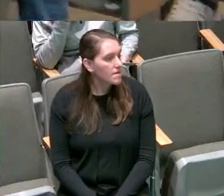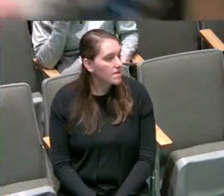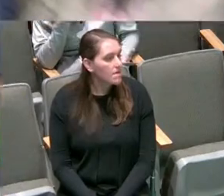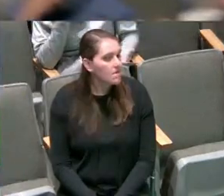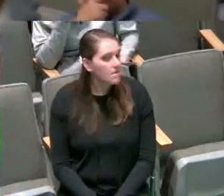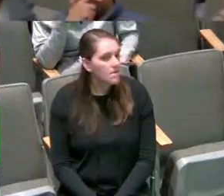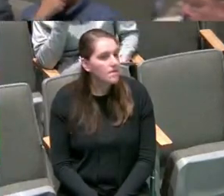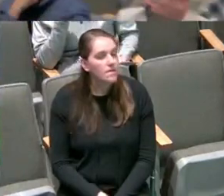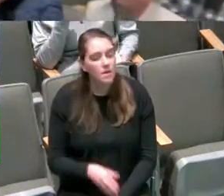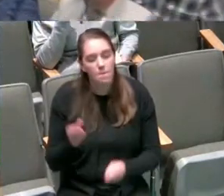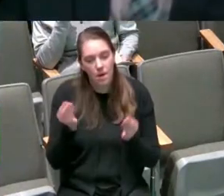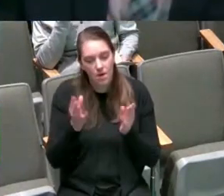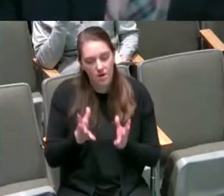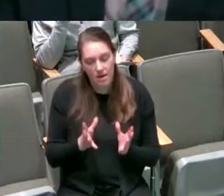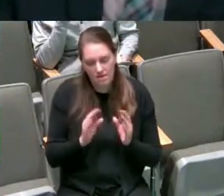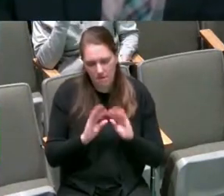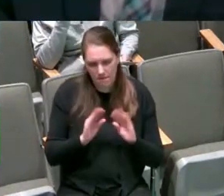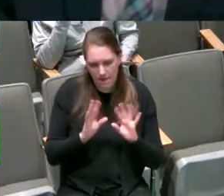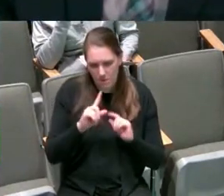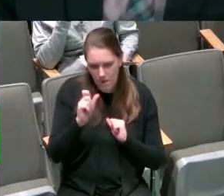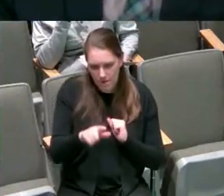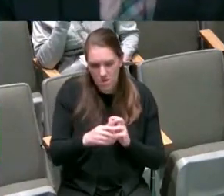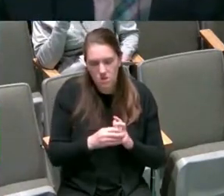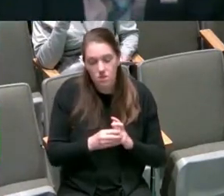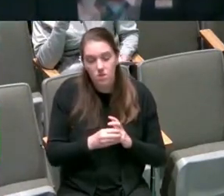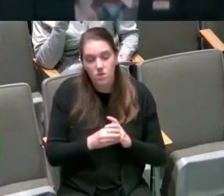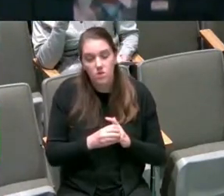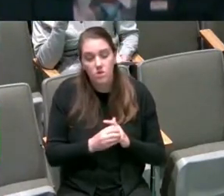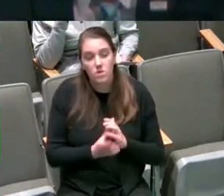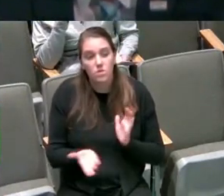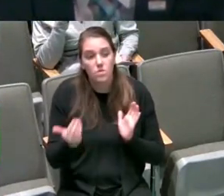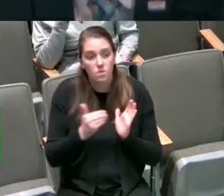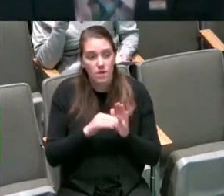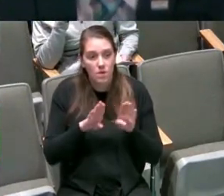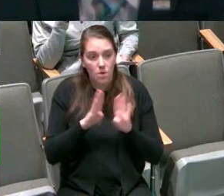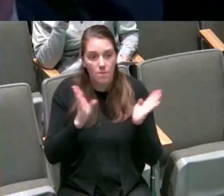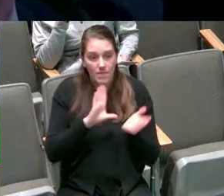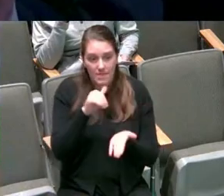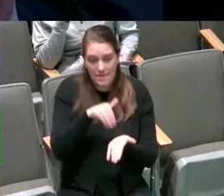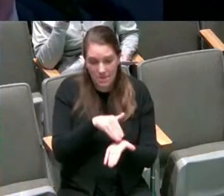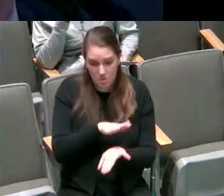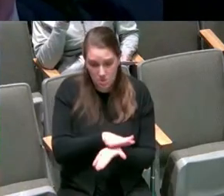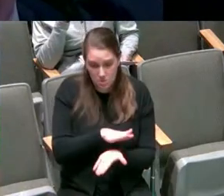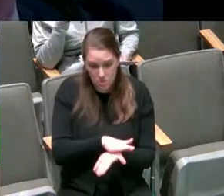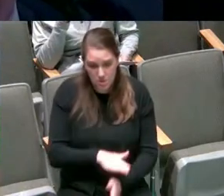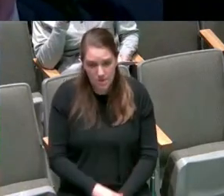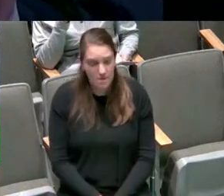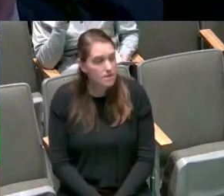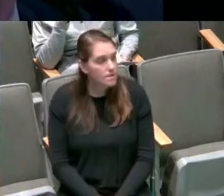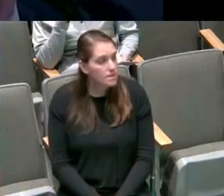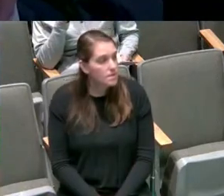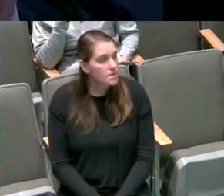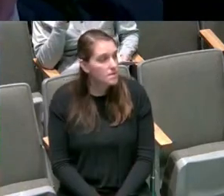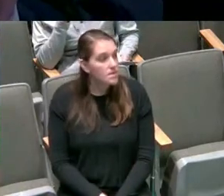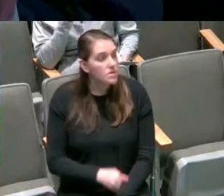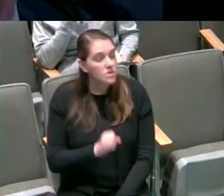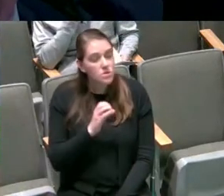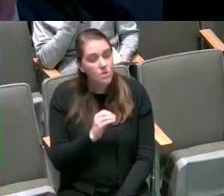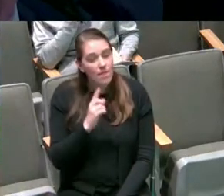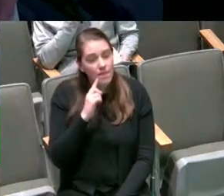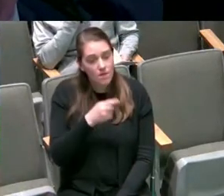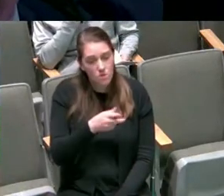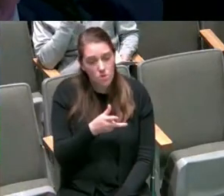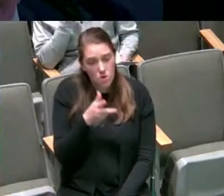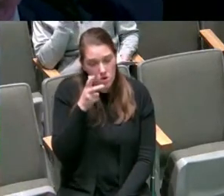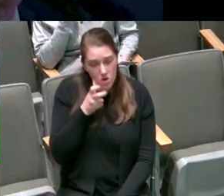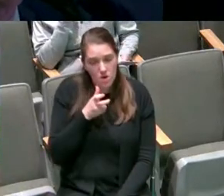so I think the question is could we could we reopen the Center School uh so I think you heard